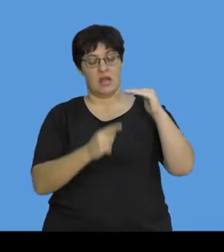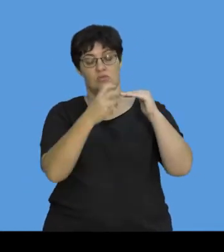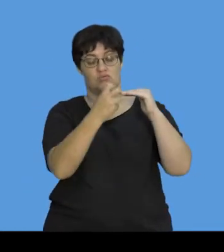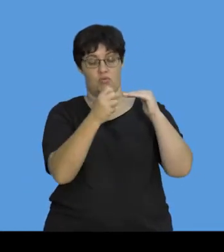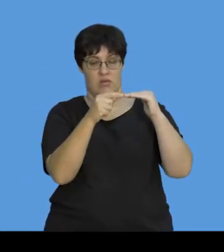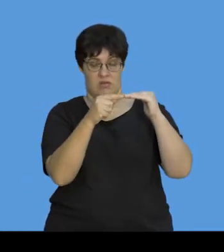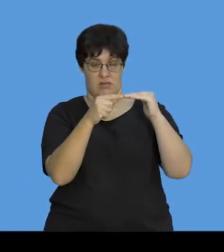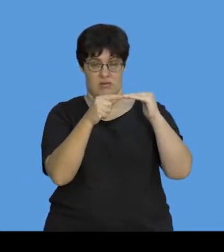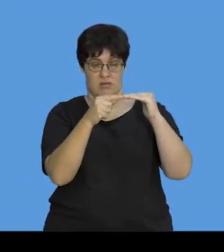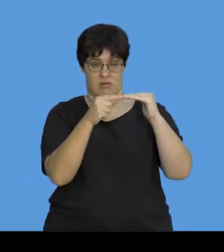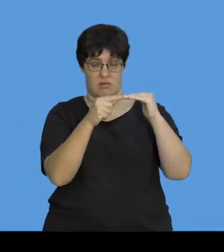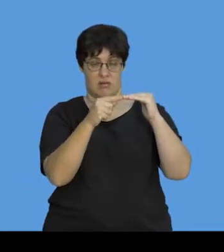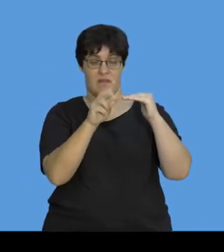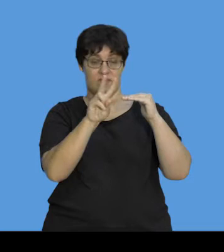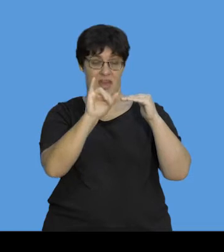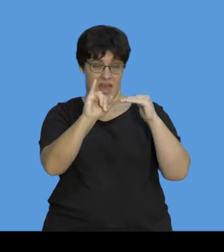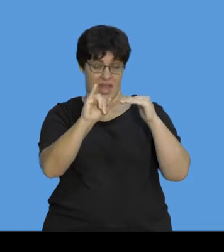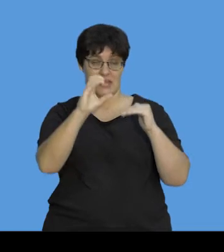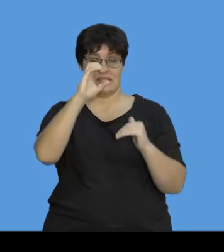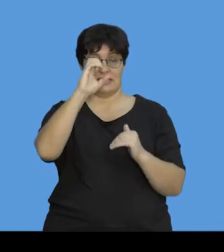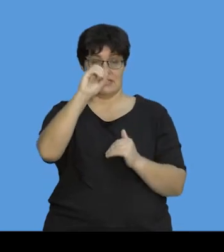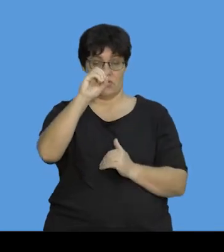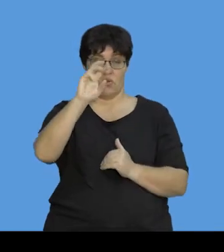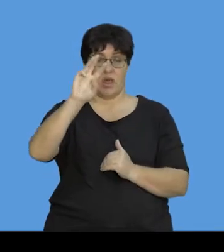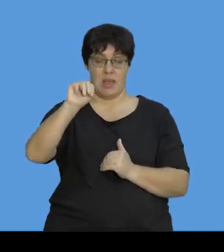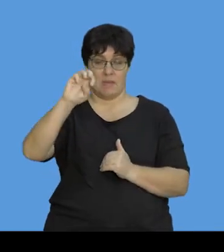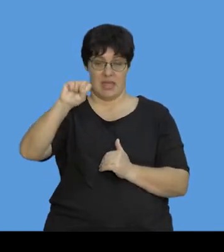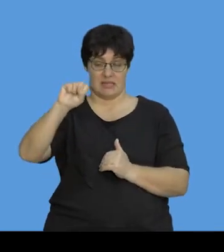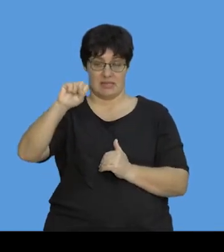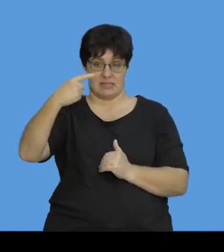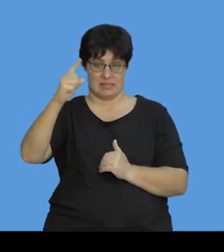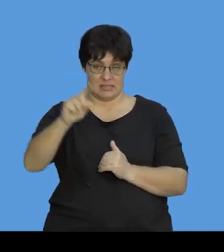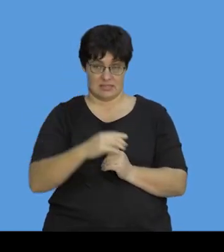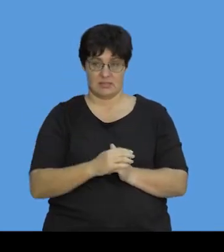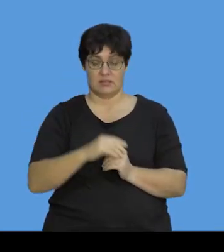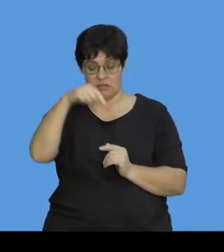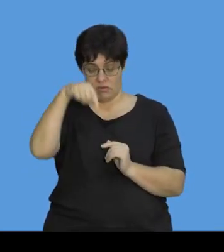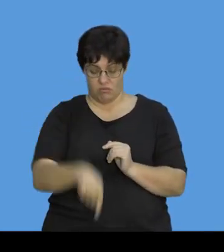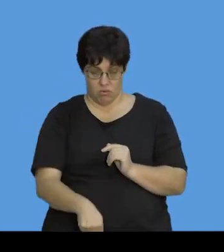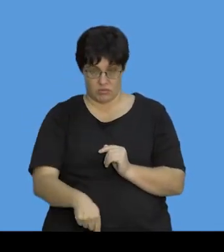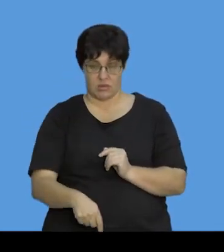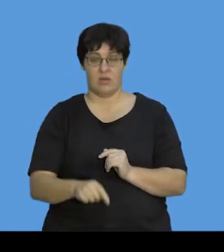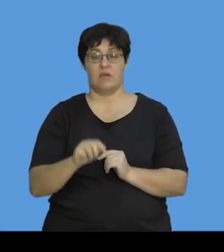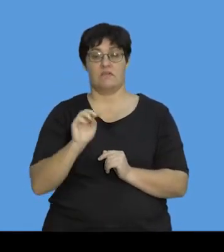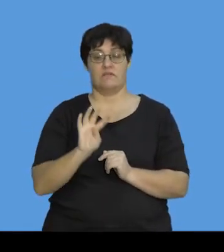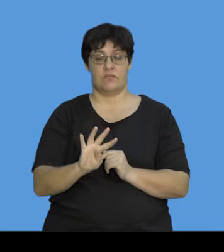stone, initial velocity is 0 meters per second, it hits the ground